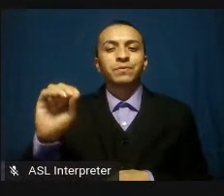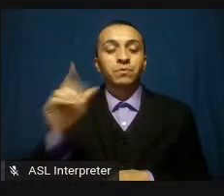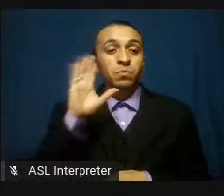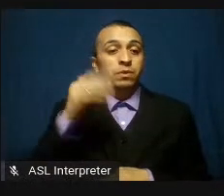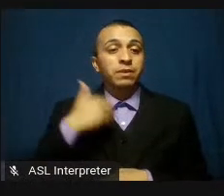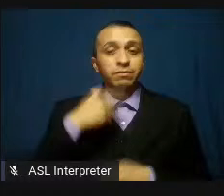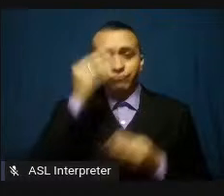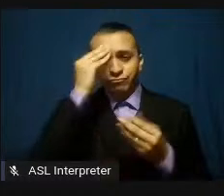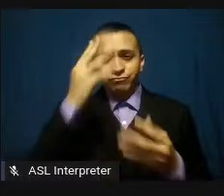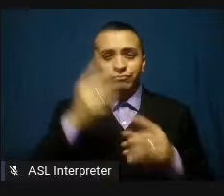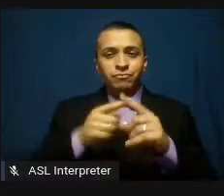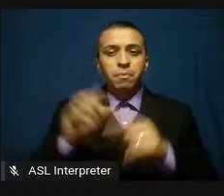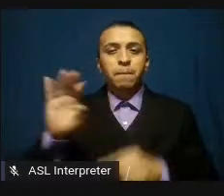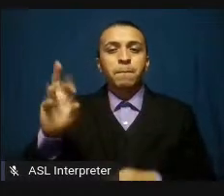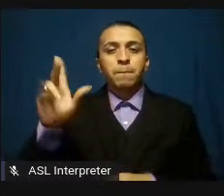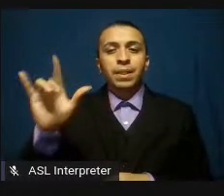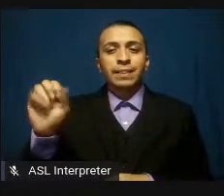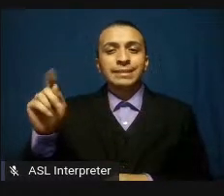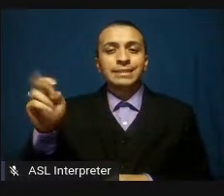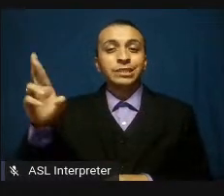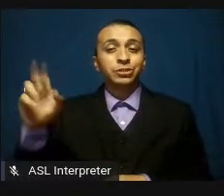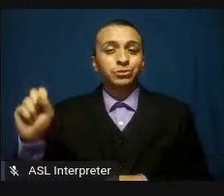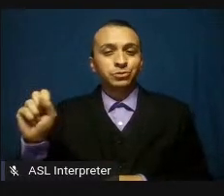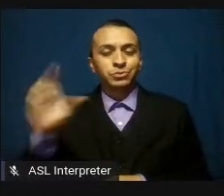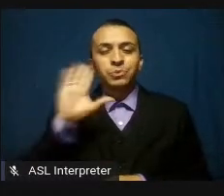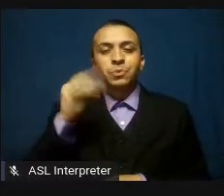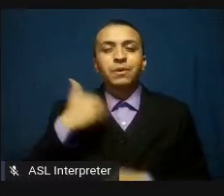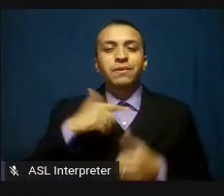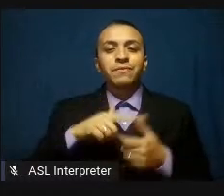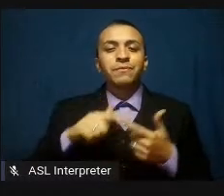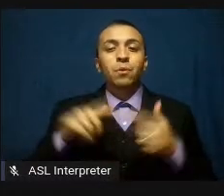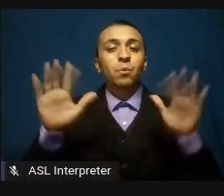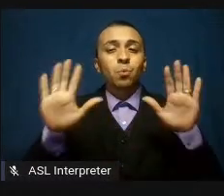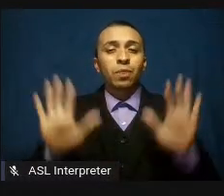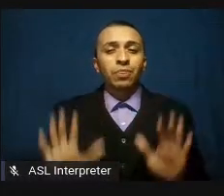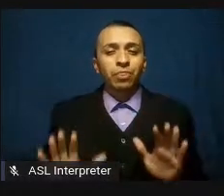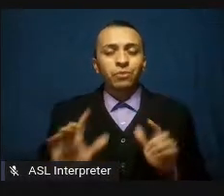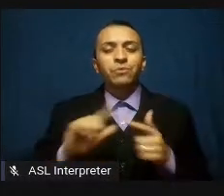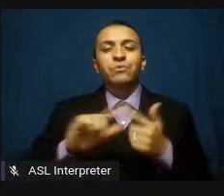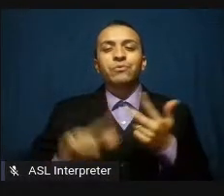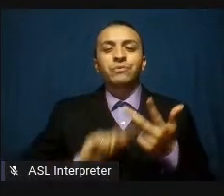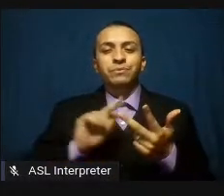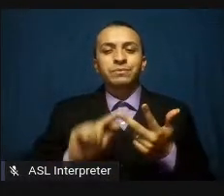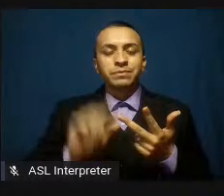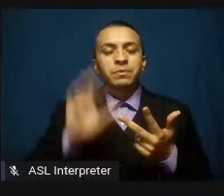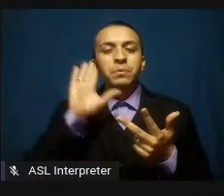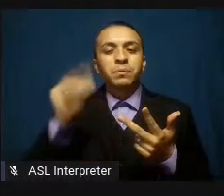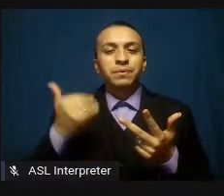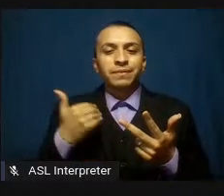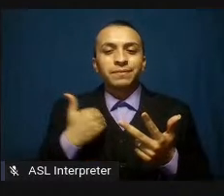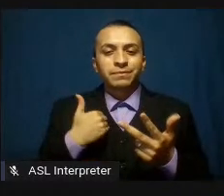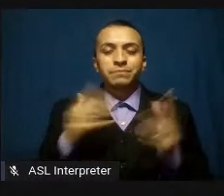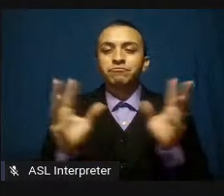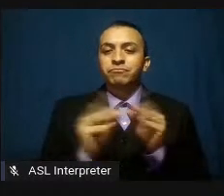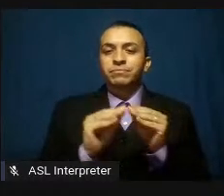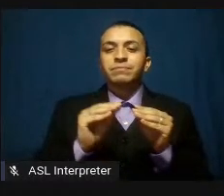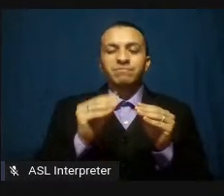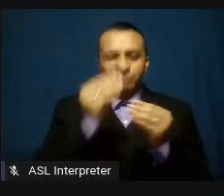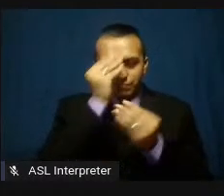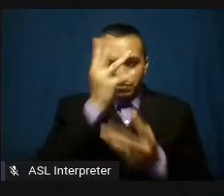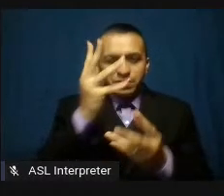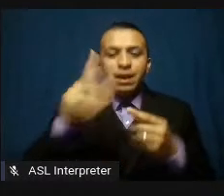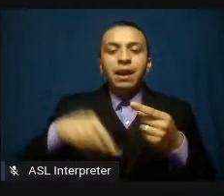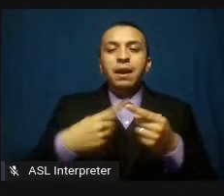weather by our IMET, Angie Anetti. We're going to have a briefing about fire behavior by Patrick Doyle. We have someone